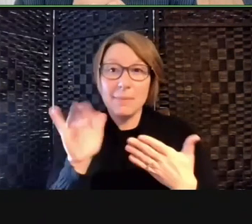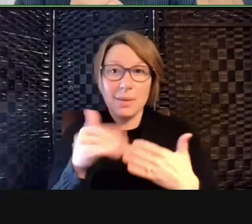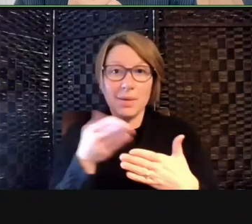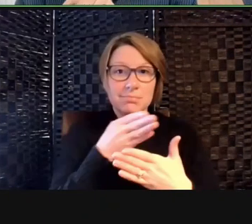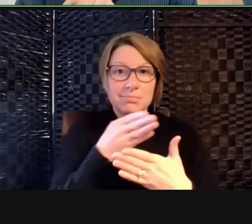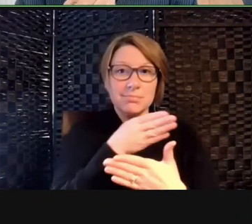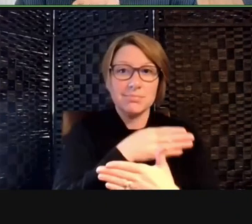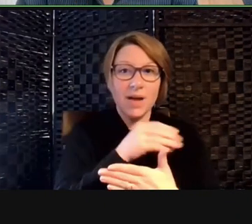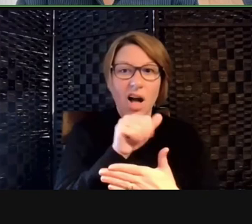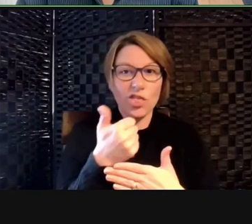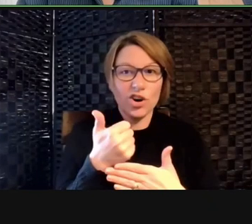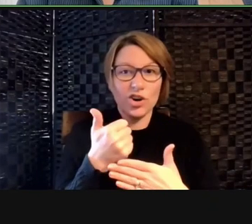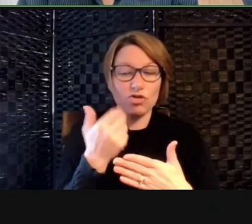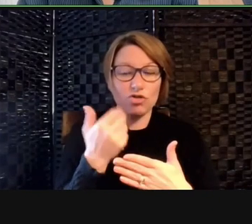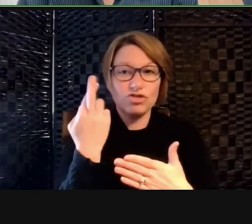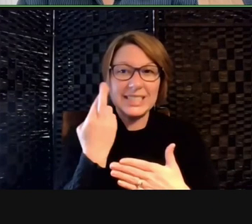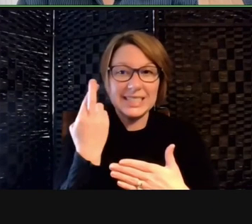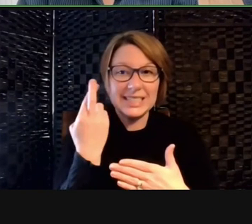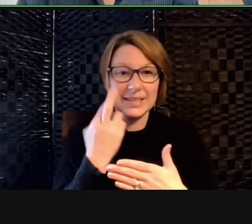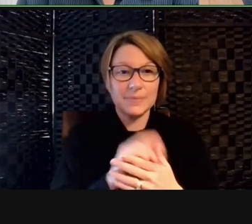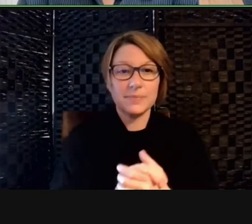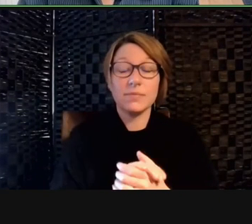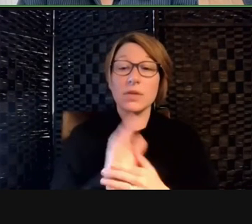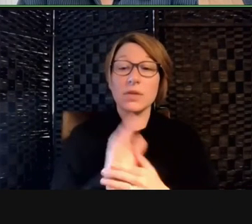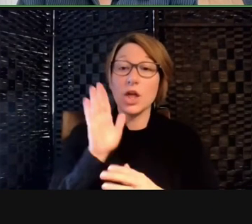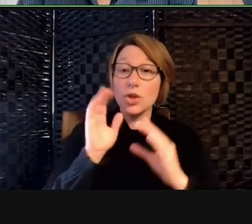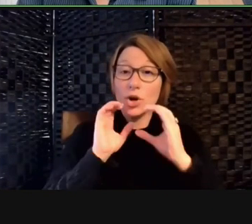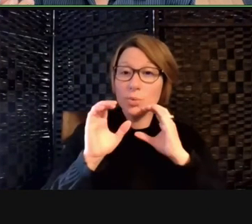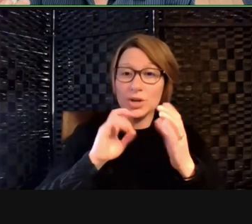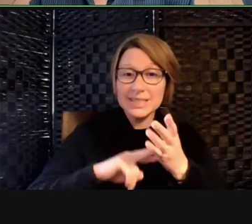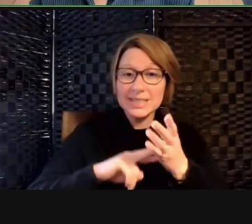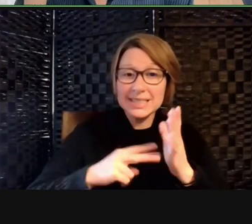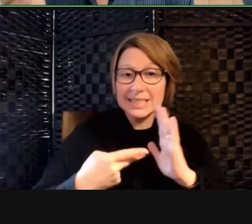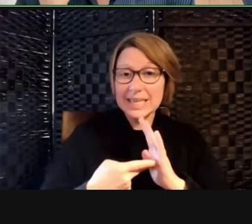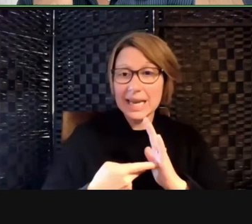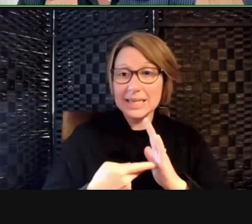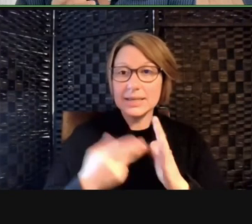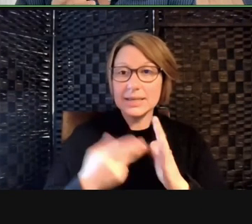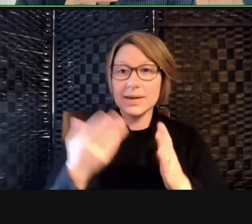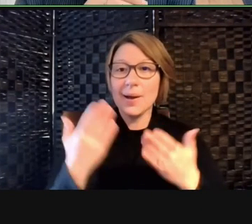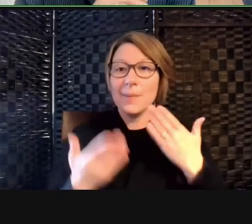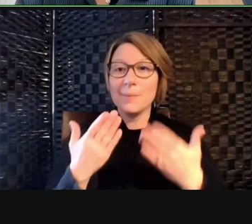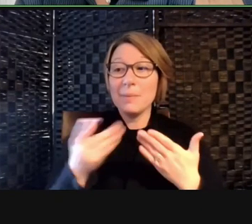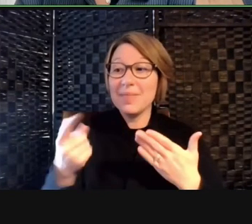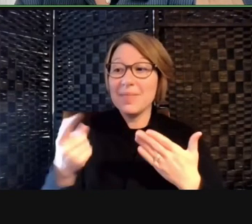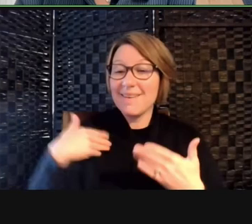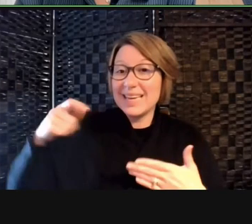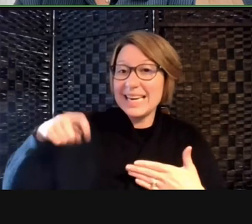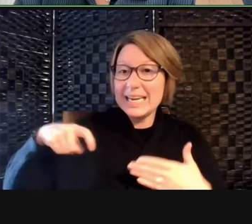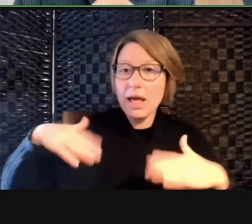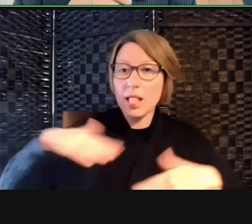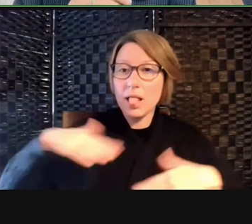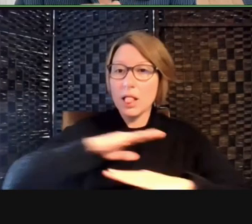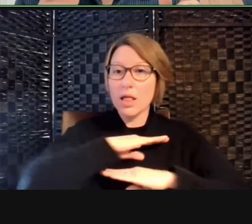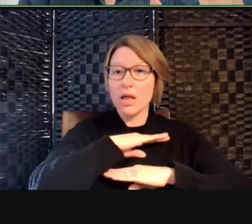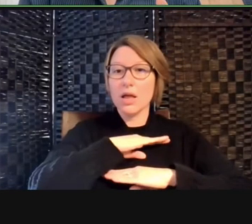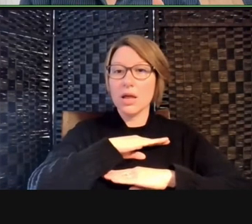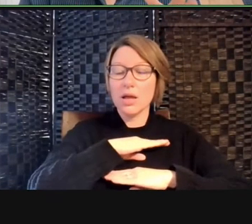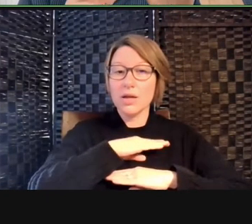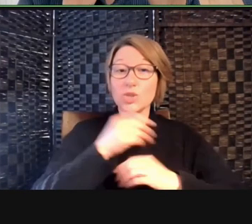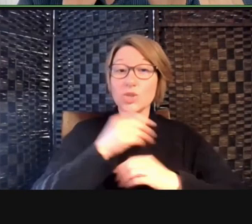things. Their communicative intent may be the result of an unmet need. So every behavior is communication. So the